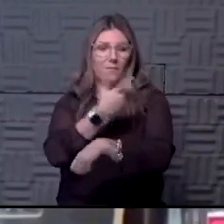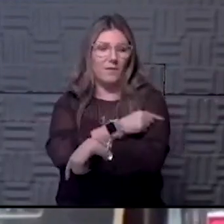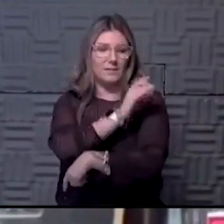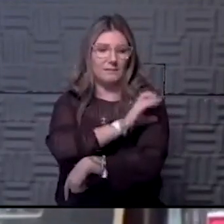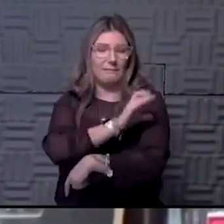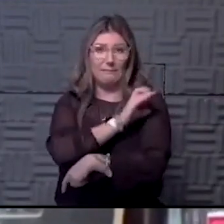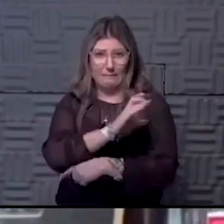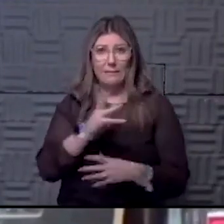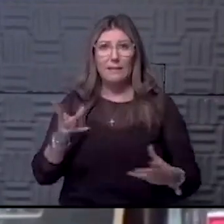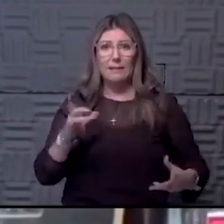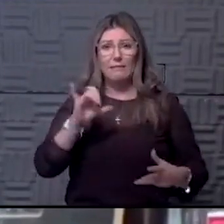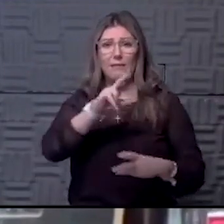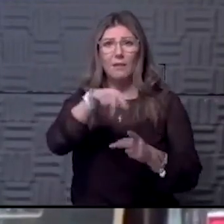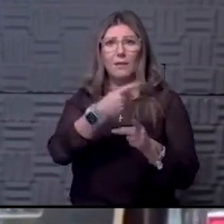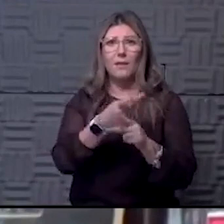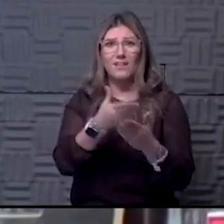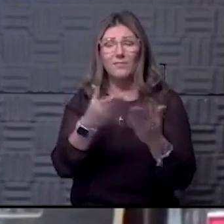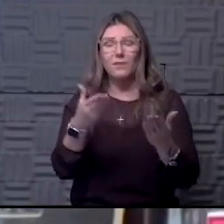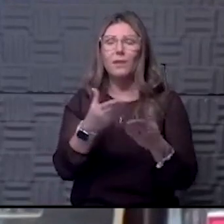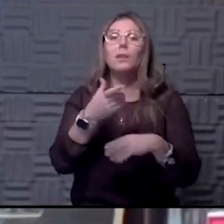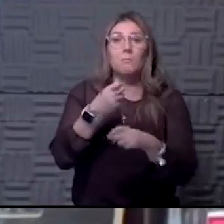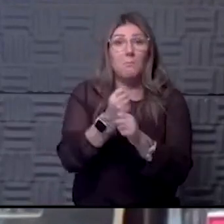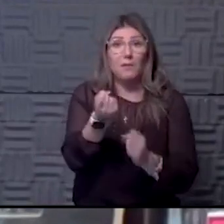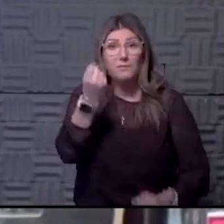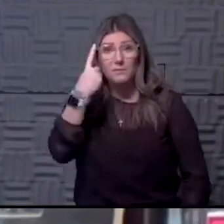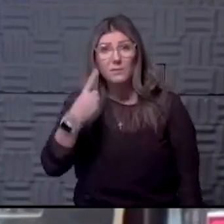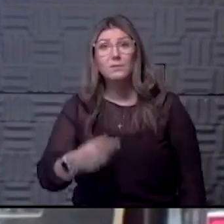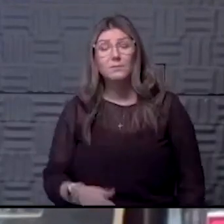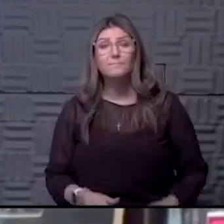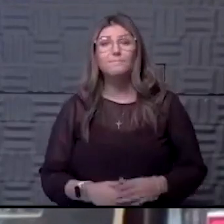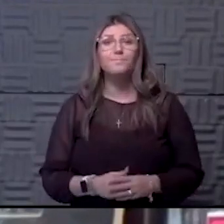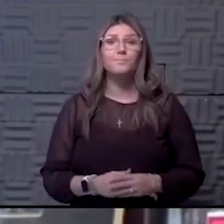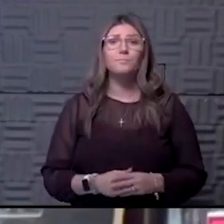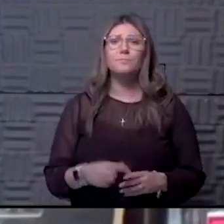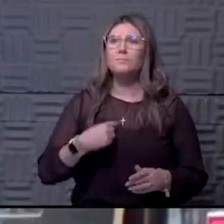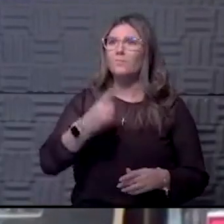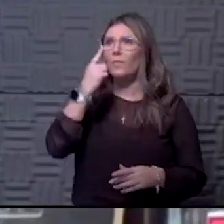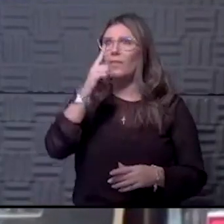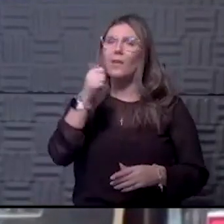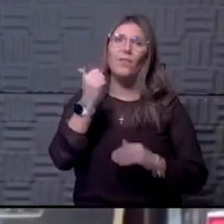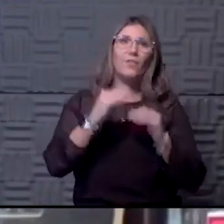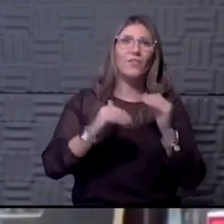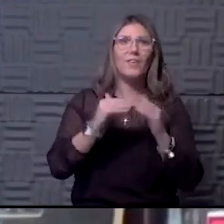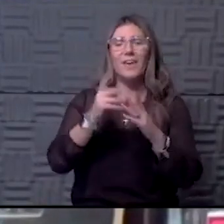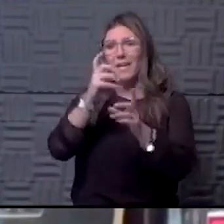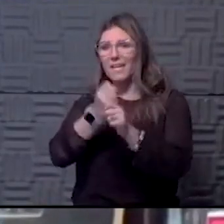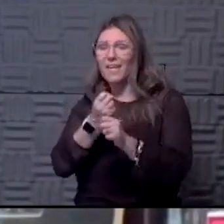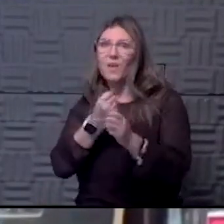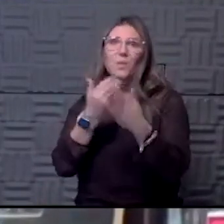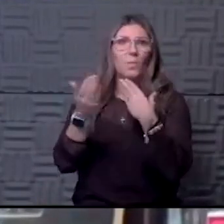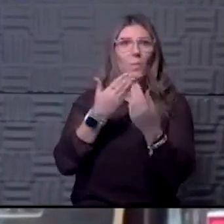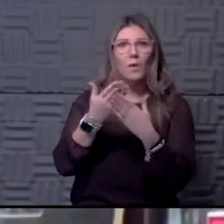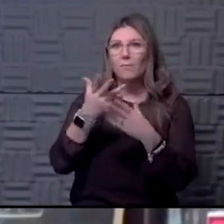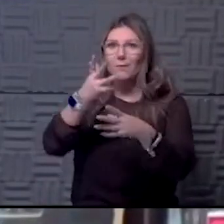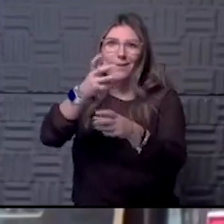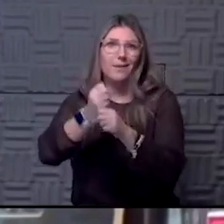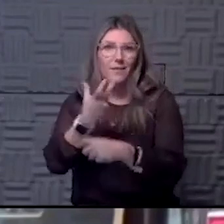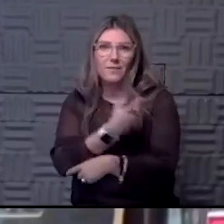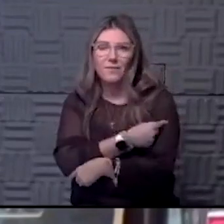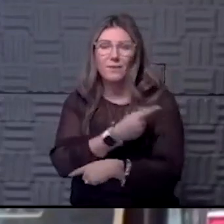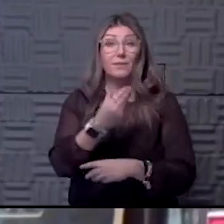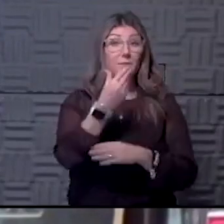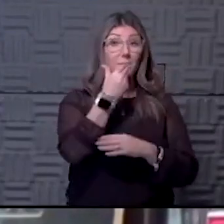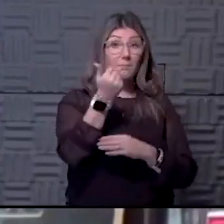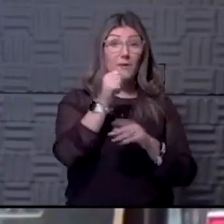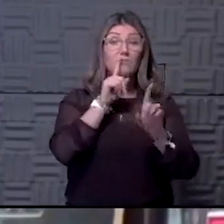together. Those kind of things make a lot of sense to me. And I would think rather than saying get it wherever you can get it, the better